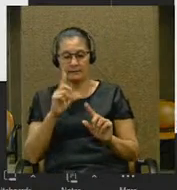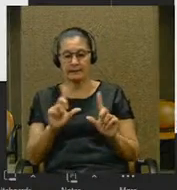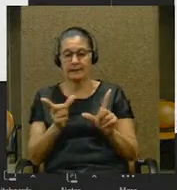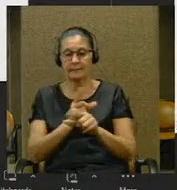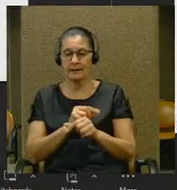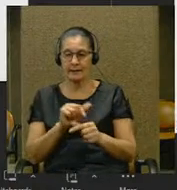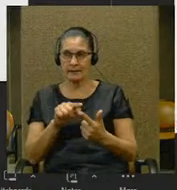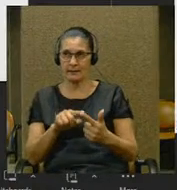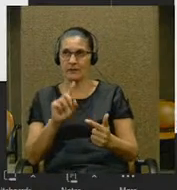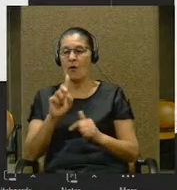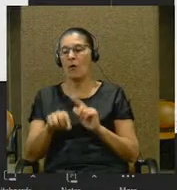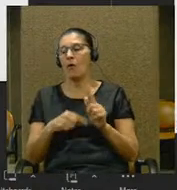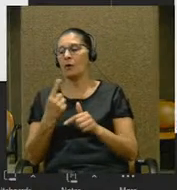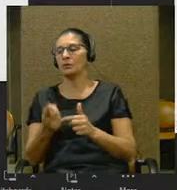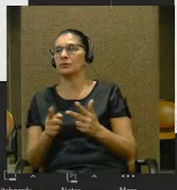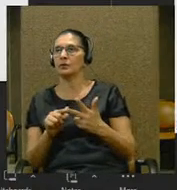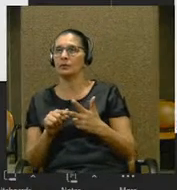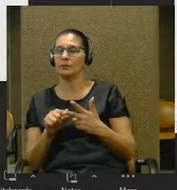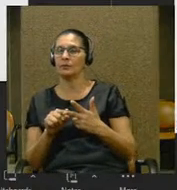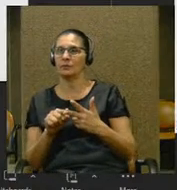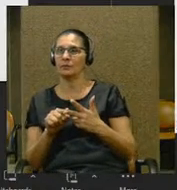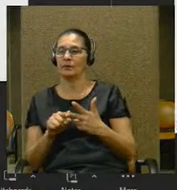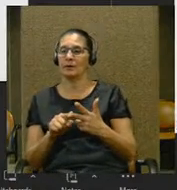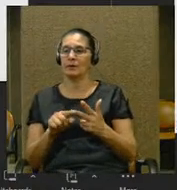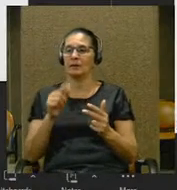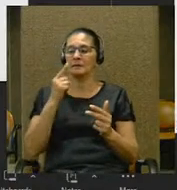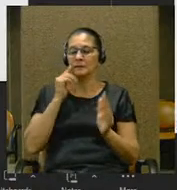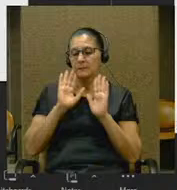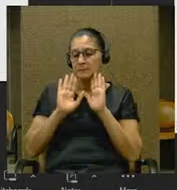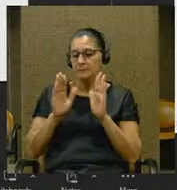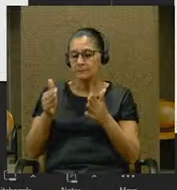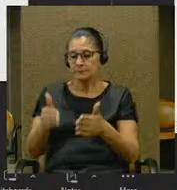health, and building a network of addiction and mental